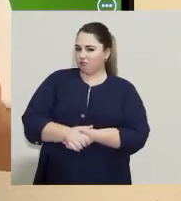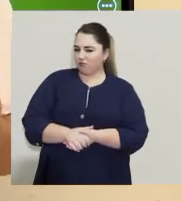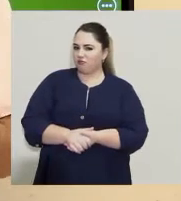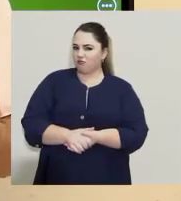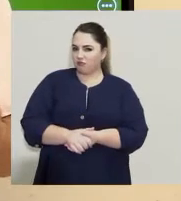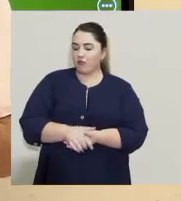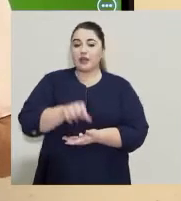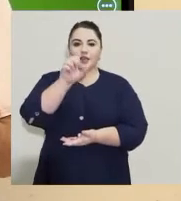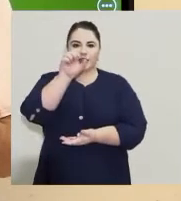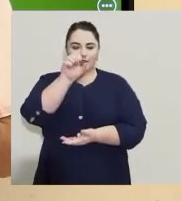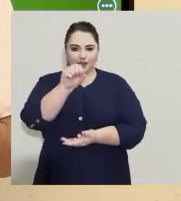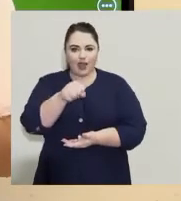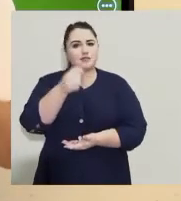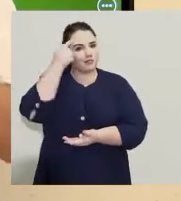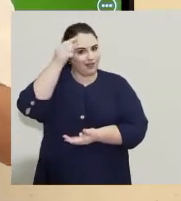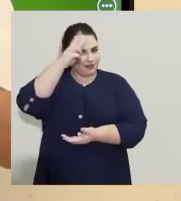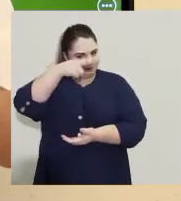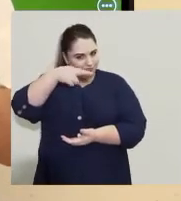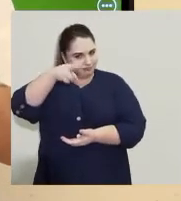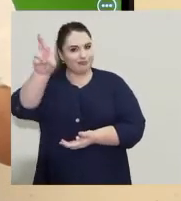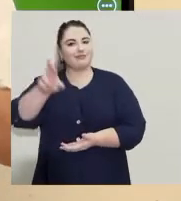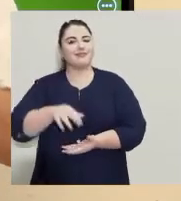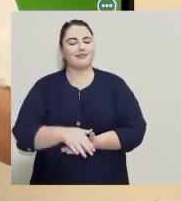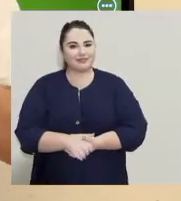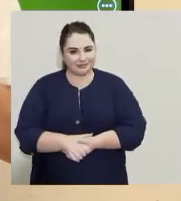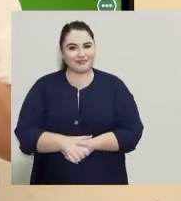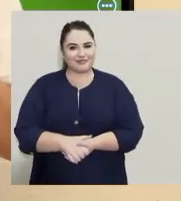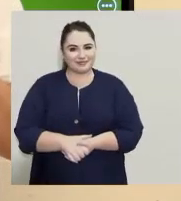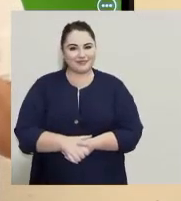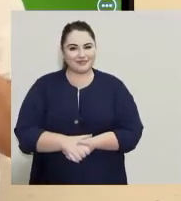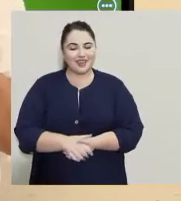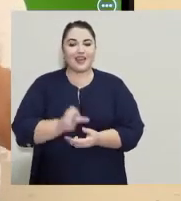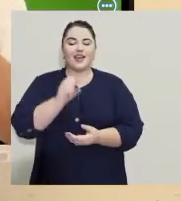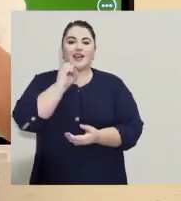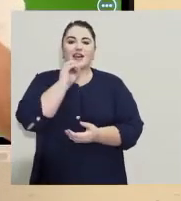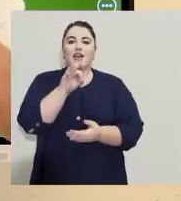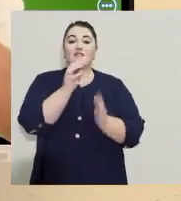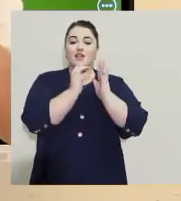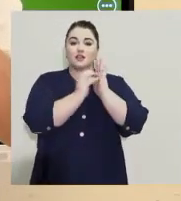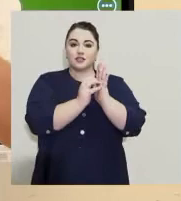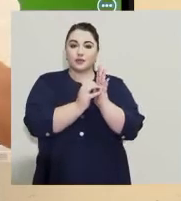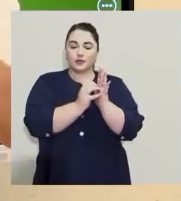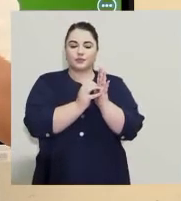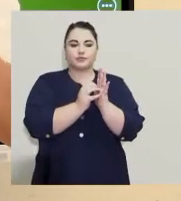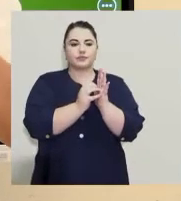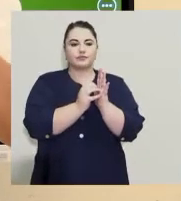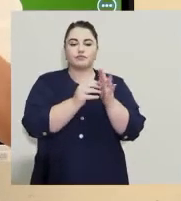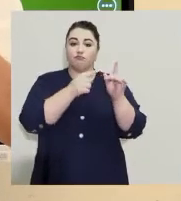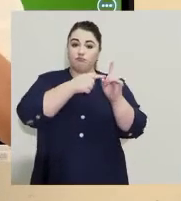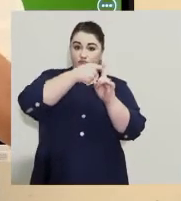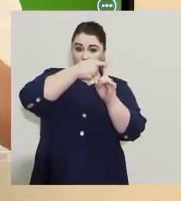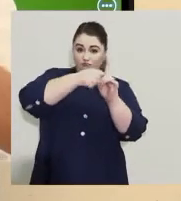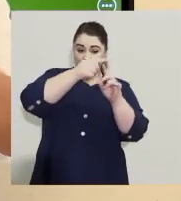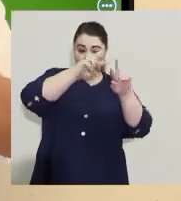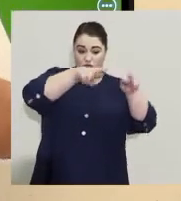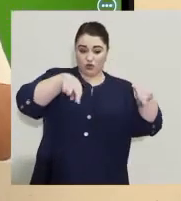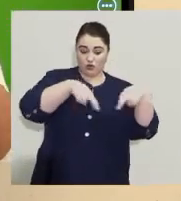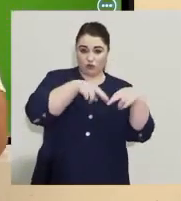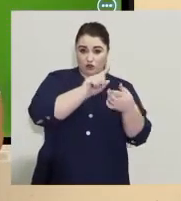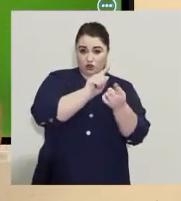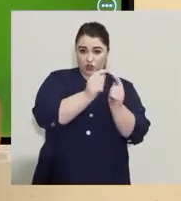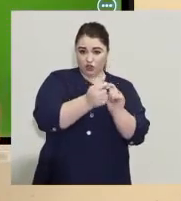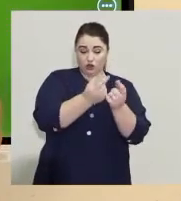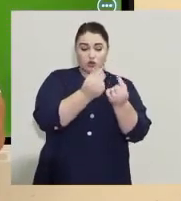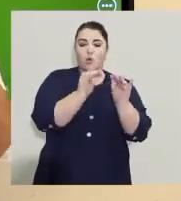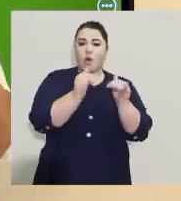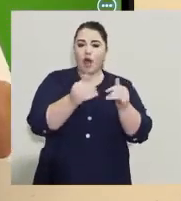Can you think? Yes, I think you are right. When you change, for instance, let's say you change the temperature in